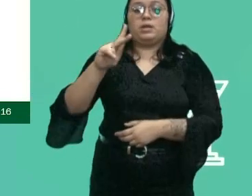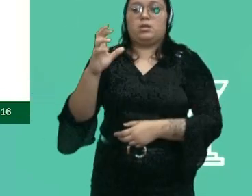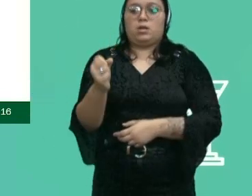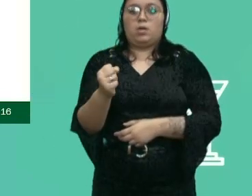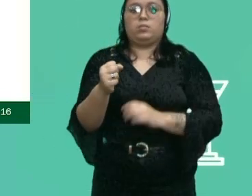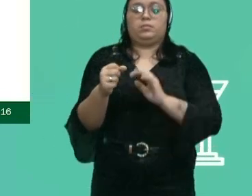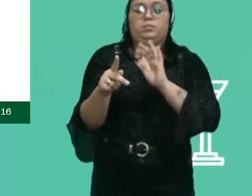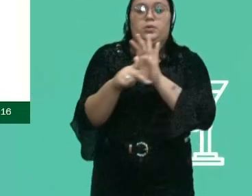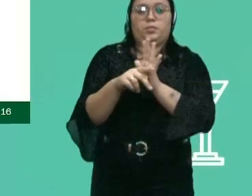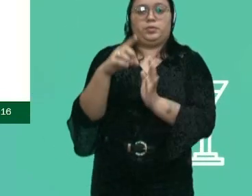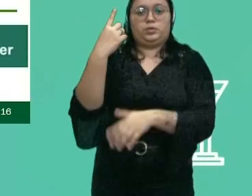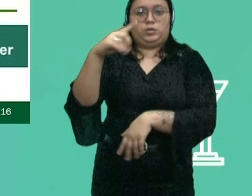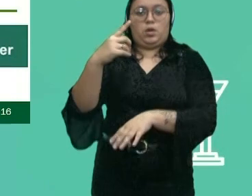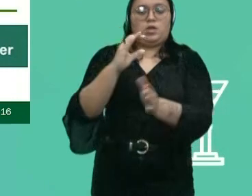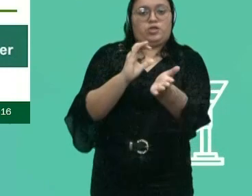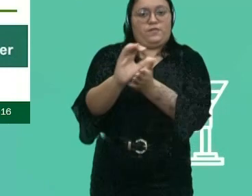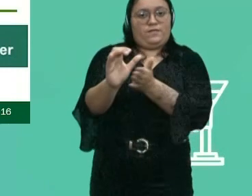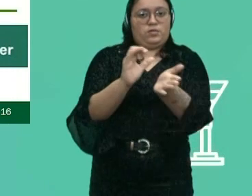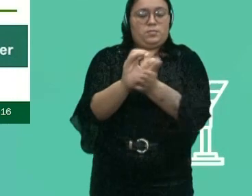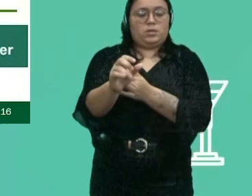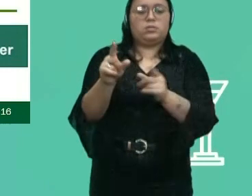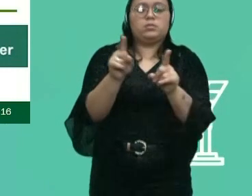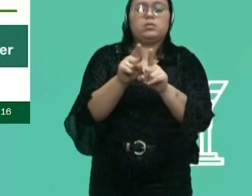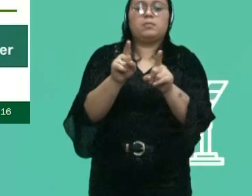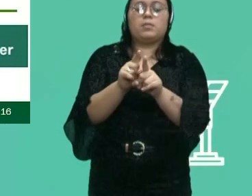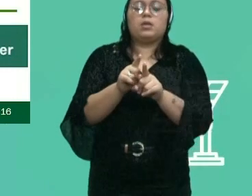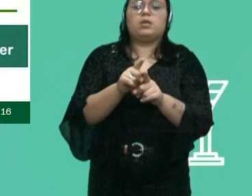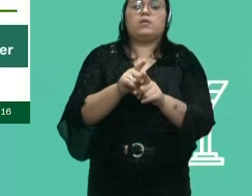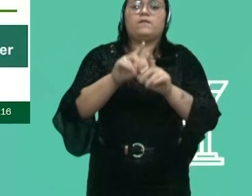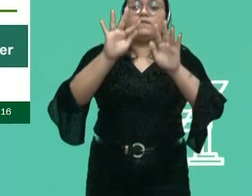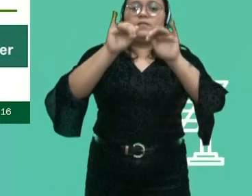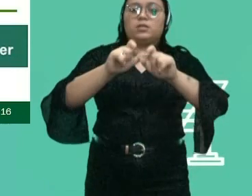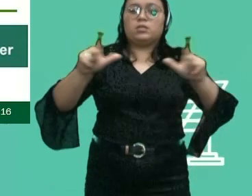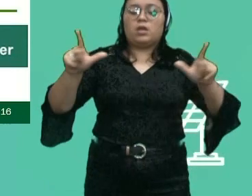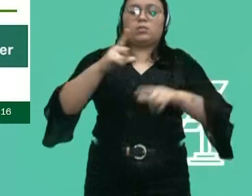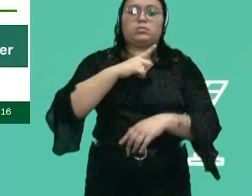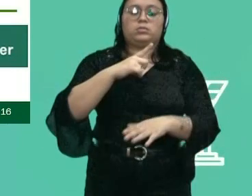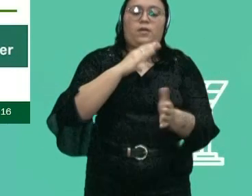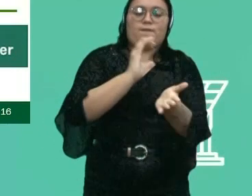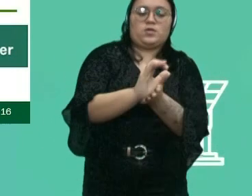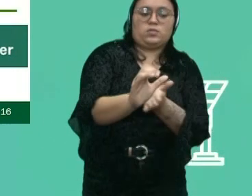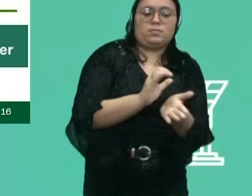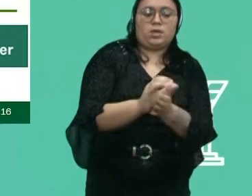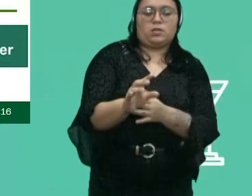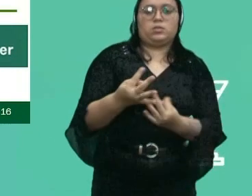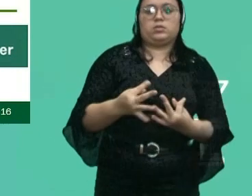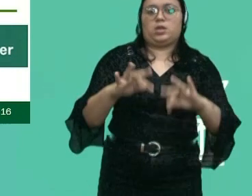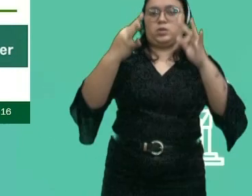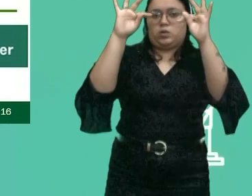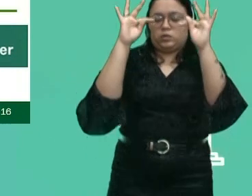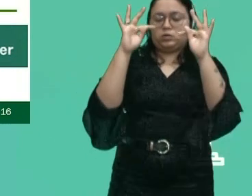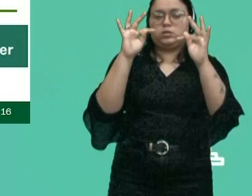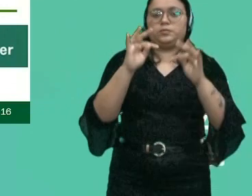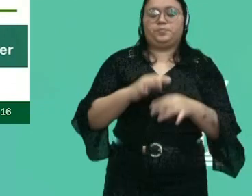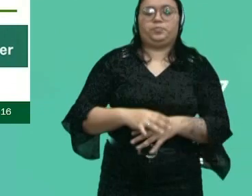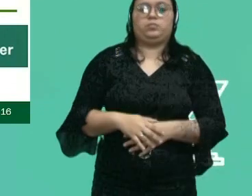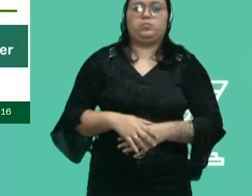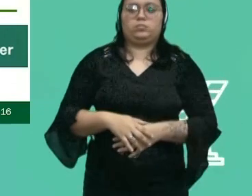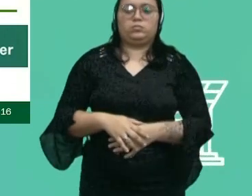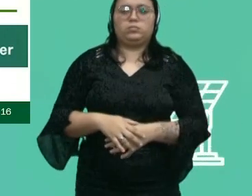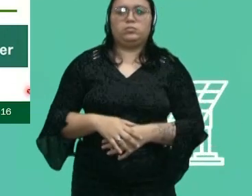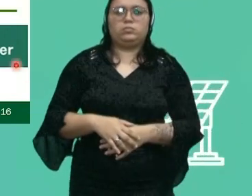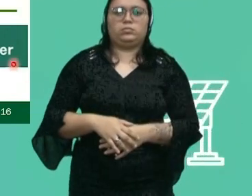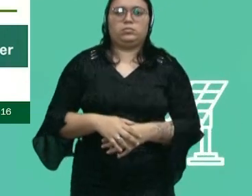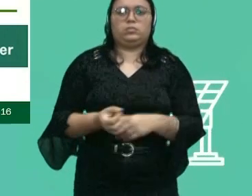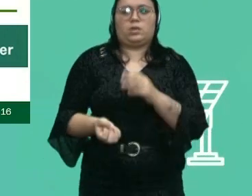salt caverns. And then finally, enabling technology. So here, a lot of our analysis, safety codes and standards, manufacturing, workforce